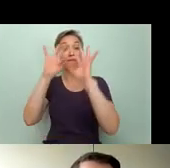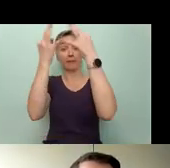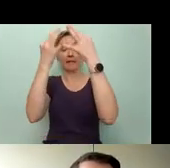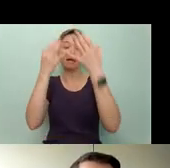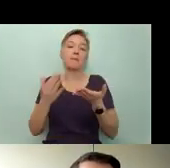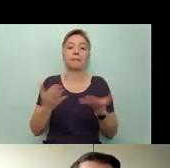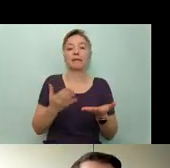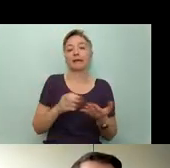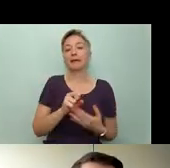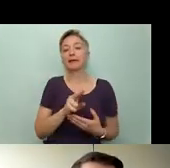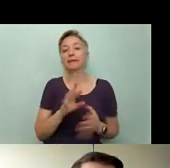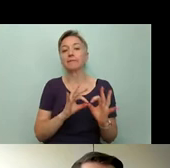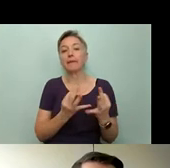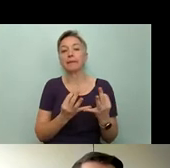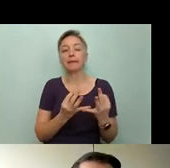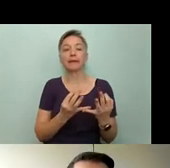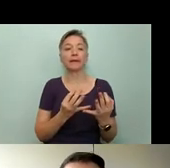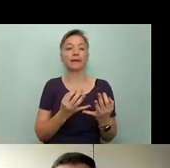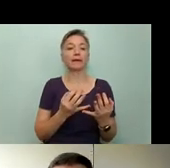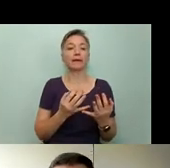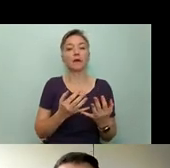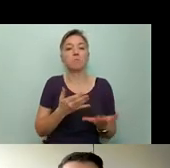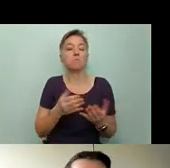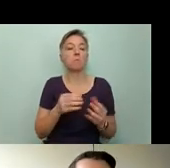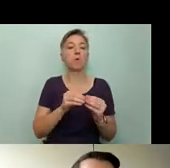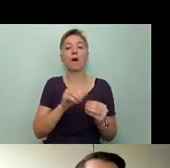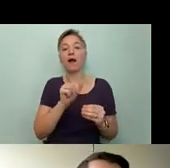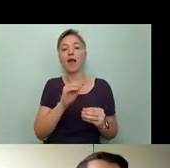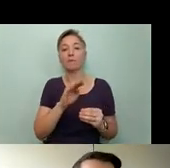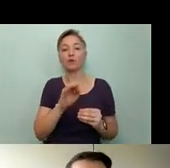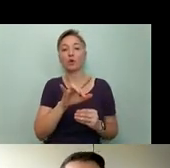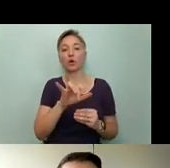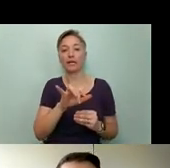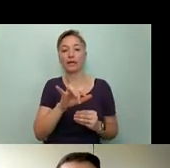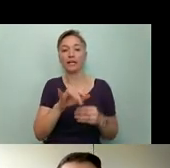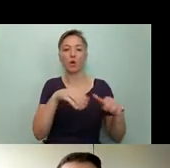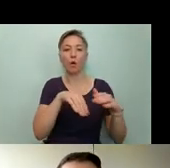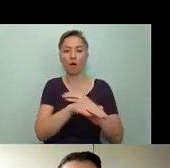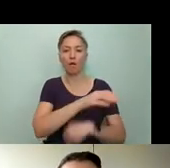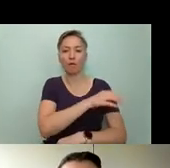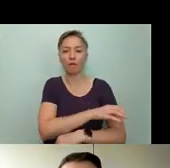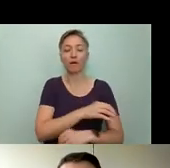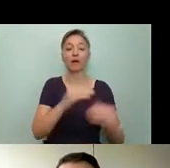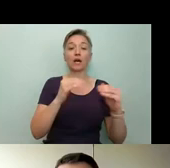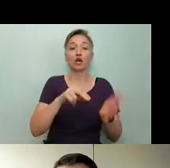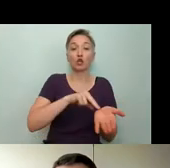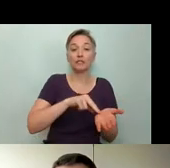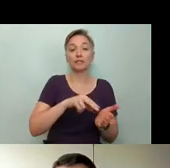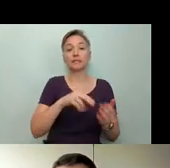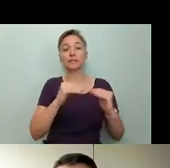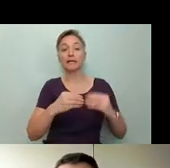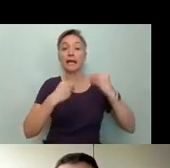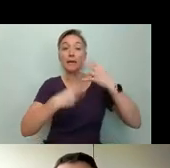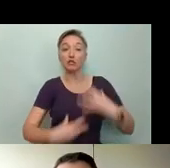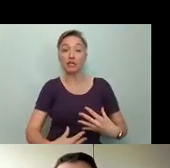looking to foster a career in the ambulatory space, or in imaging, or in nursing, et cetera. Same on the academic